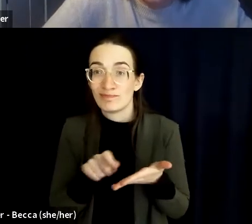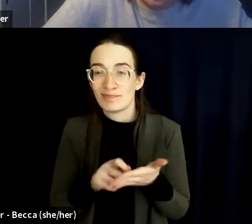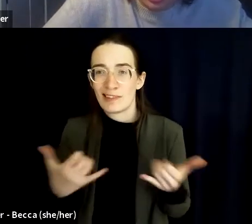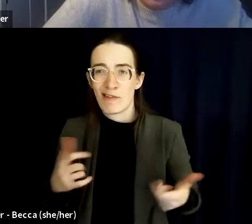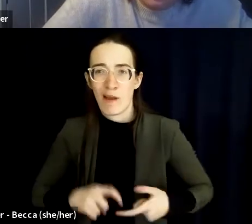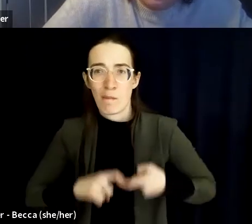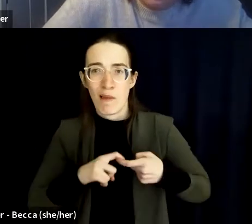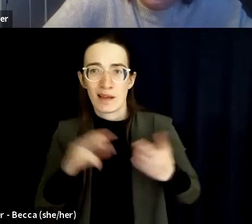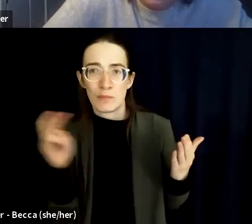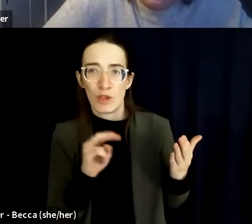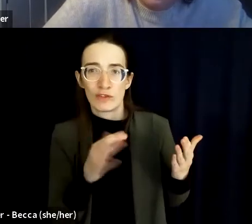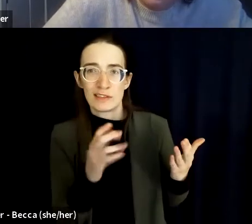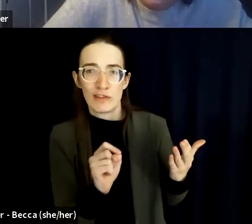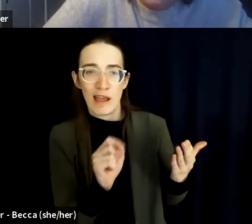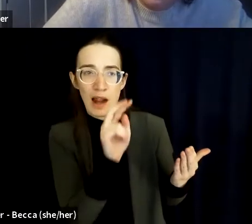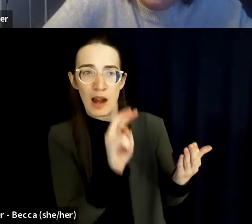and look at the chat.